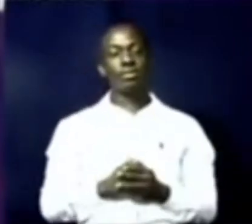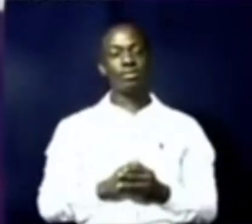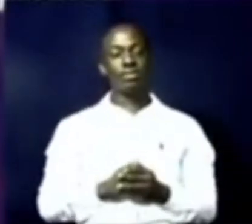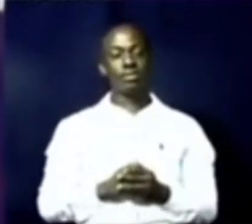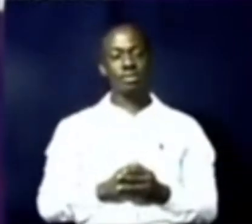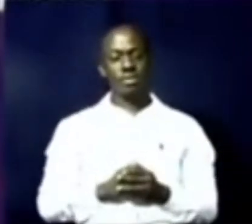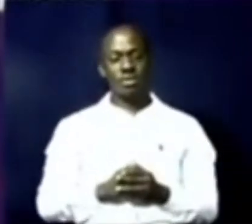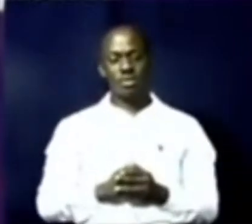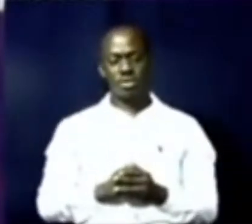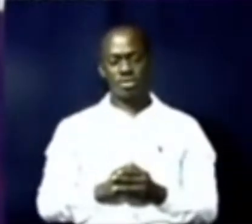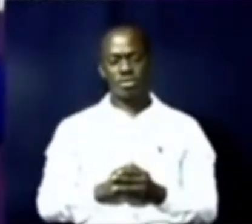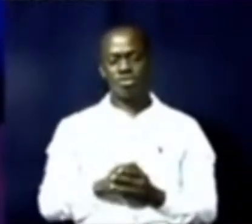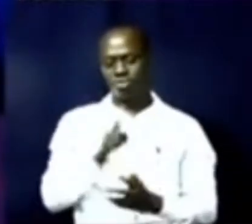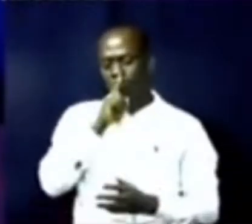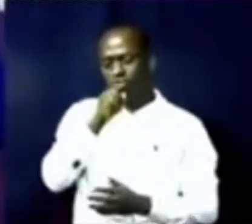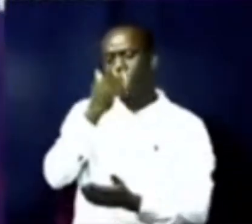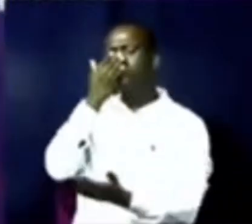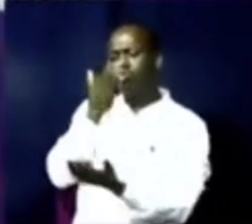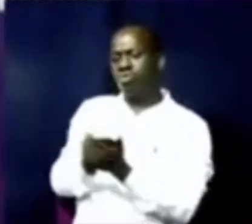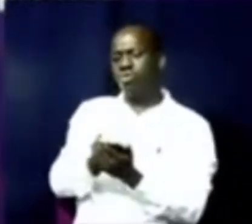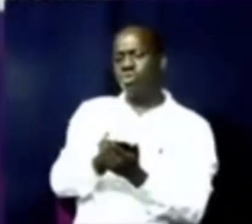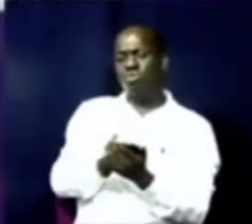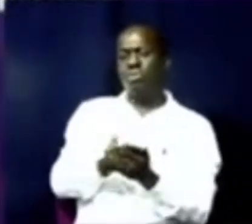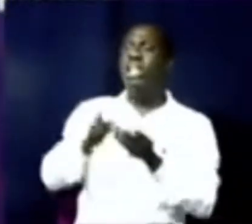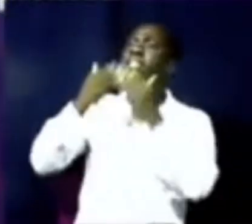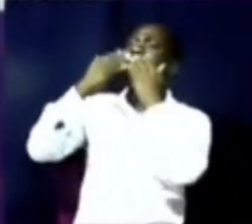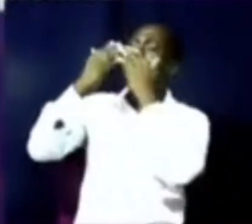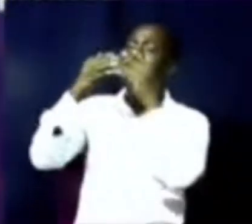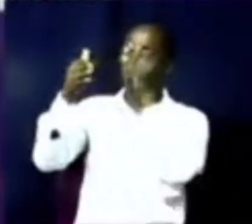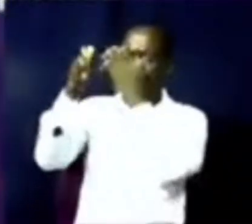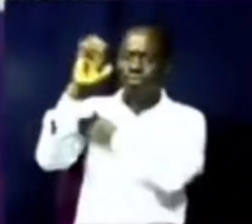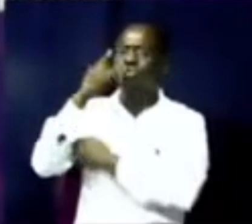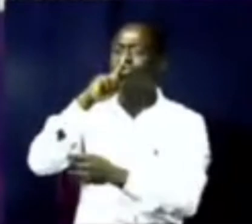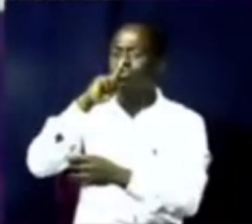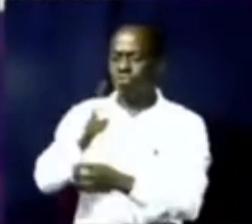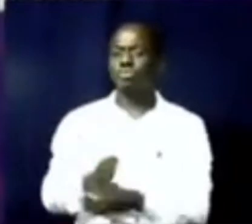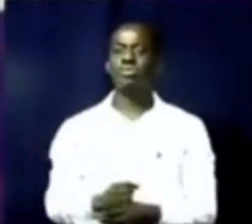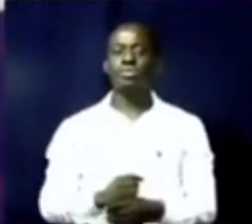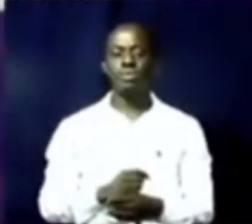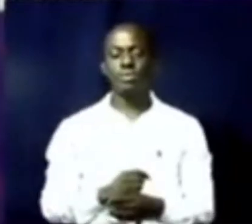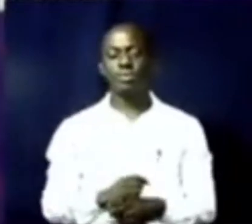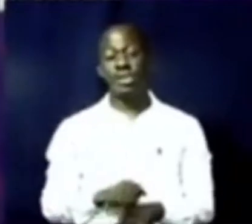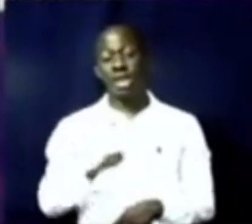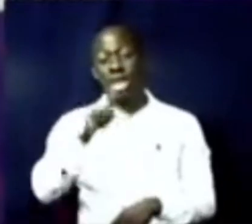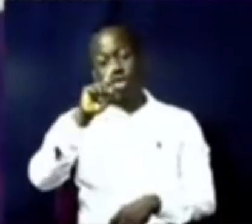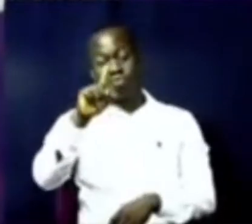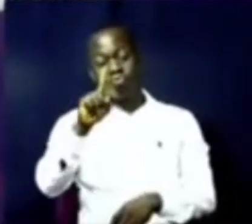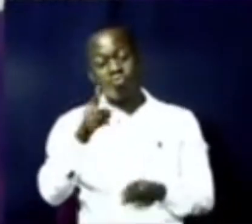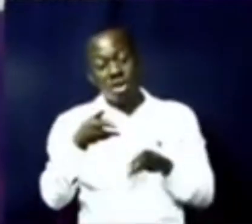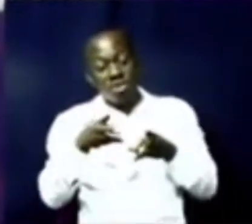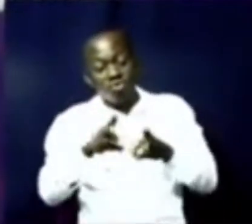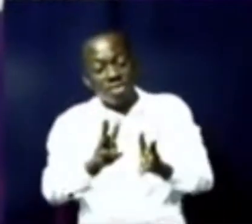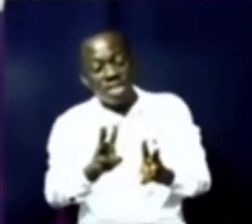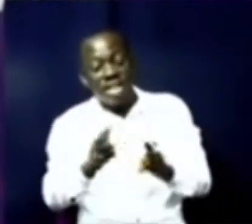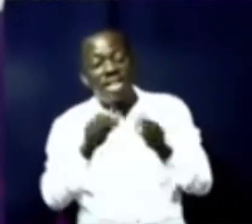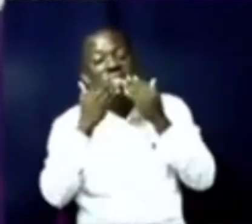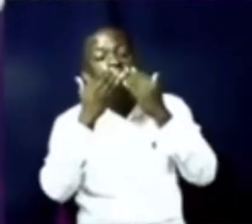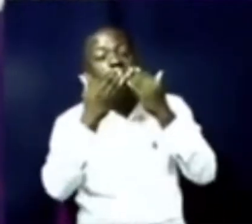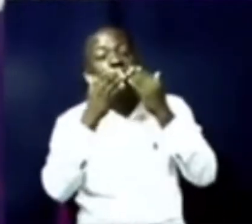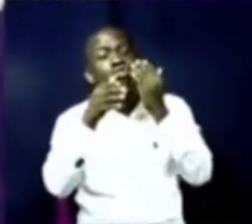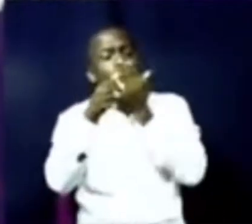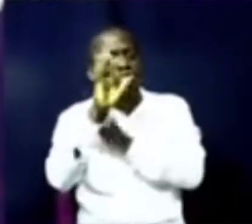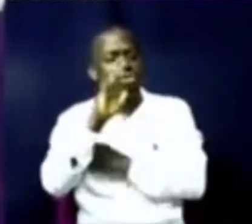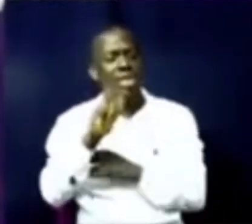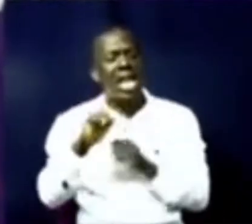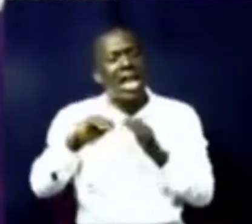It is good to give thanks unto the Lord. One of the ways to thank God is to present yourself before Him